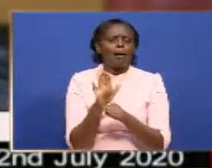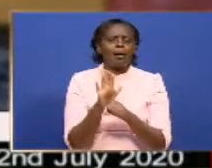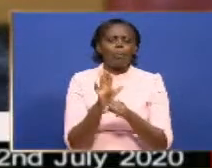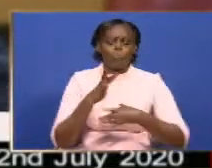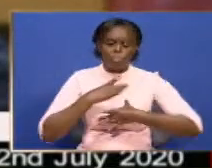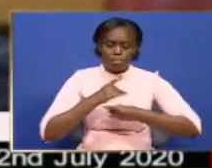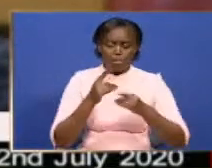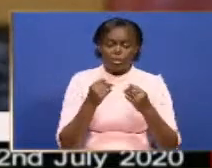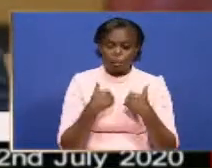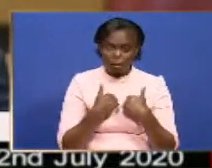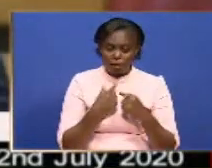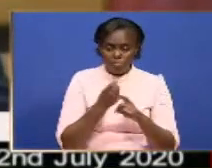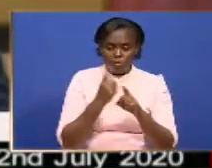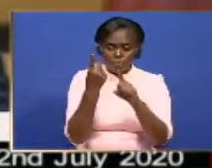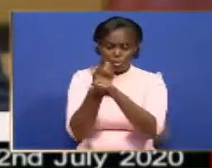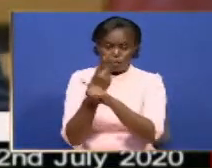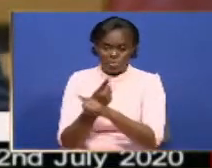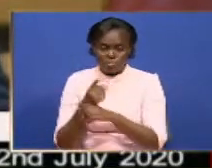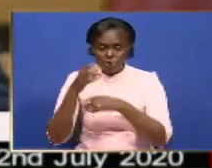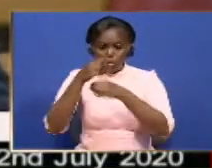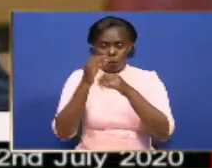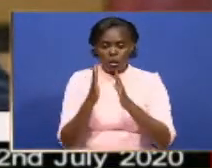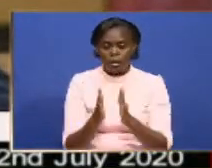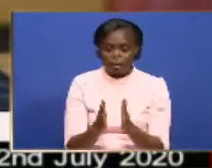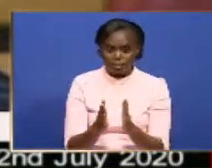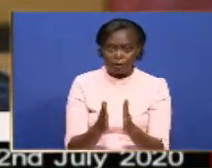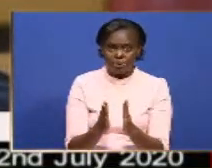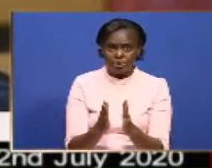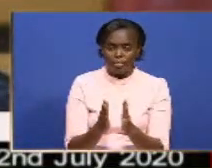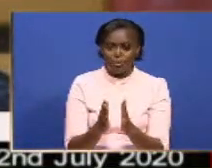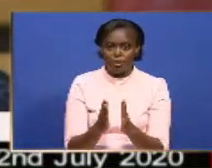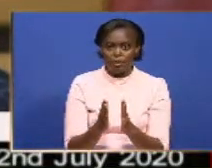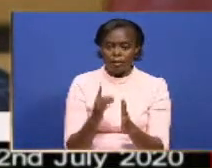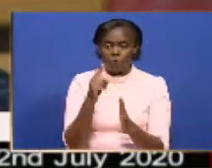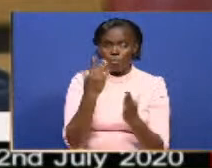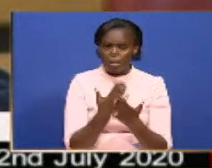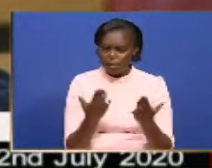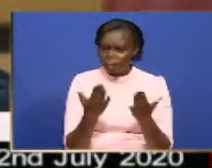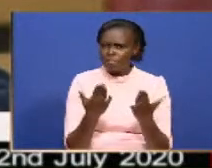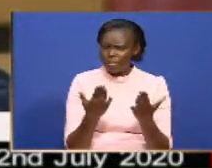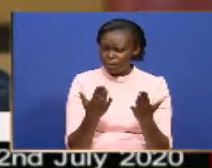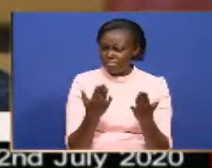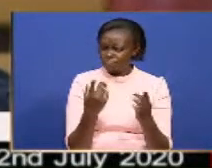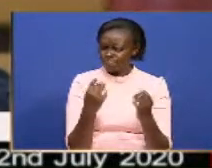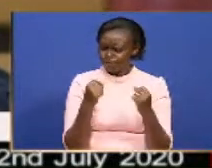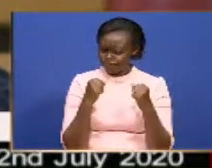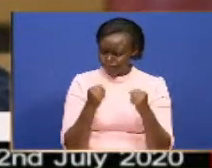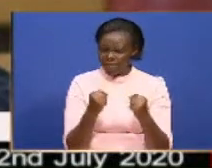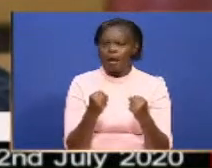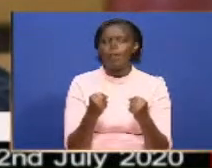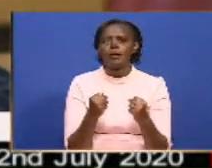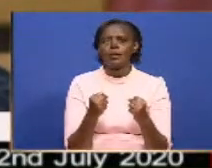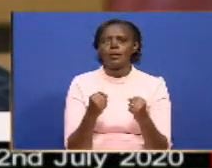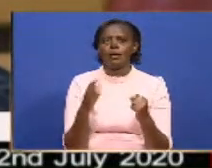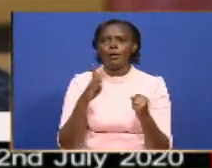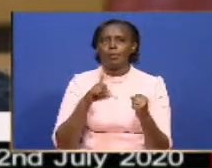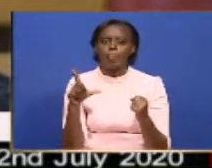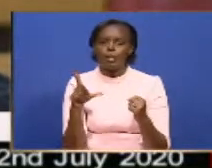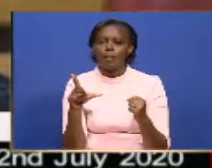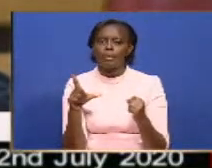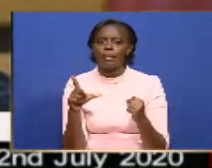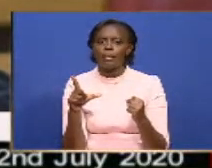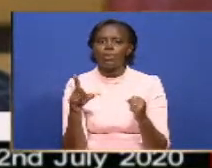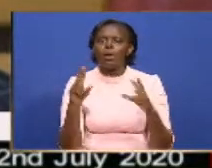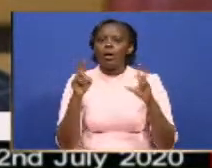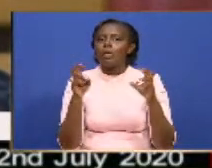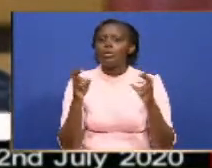interests coming from different stakeholders. And one of the things which was quite difficult to get through this bill was the